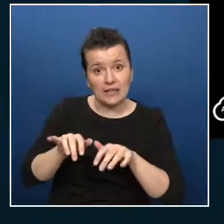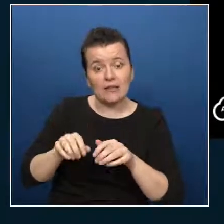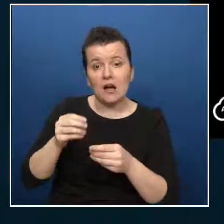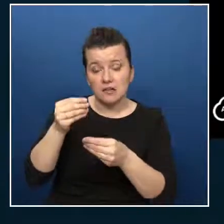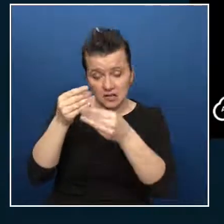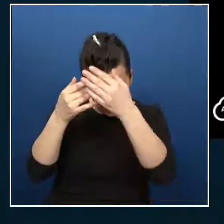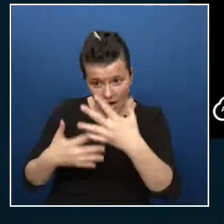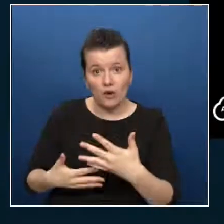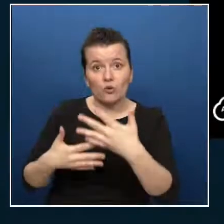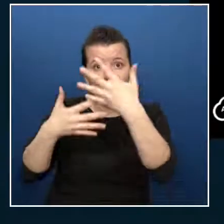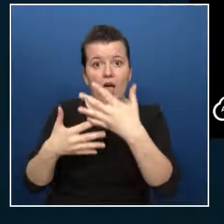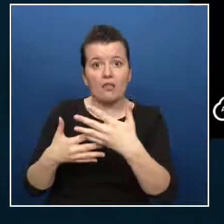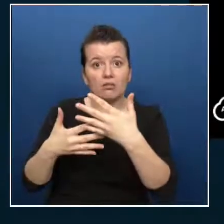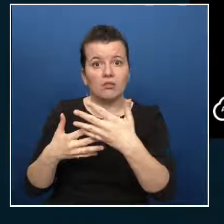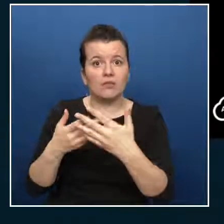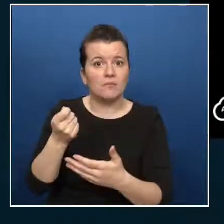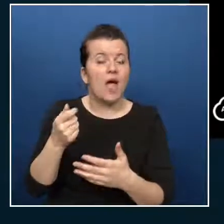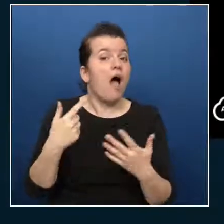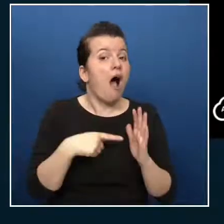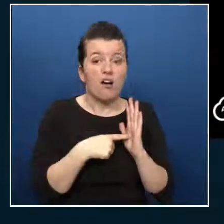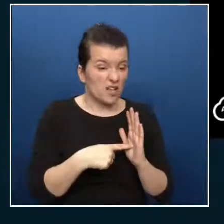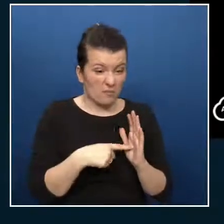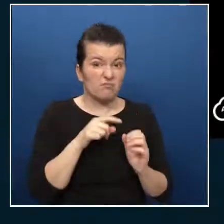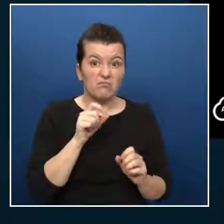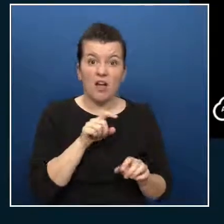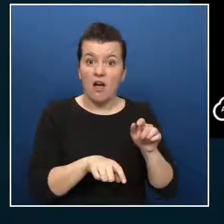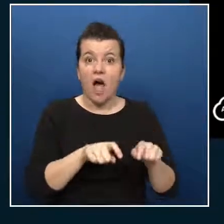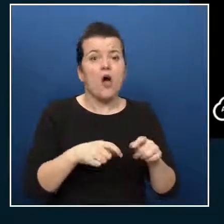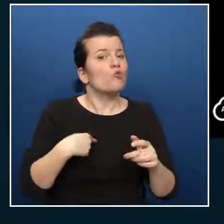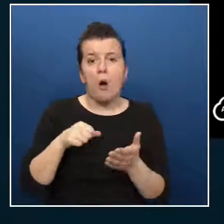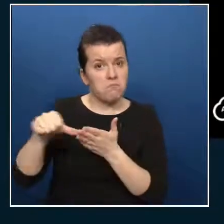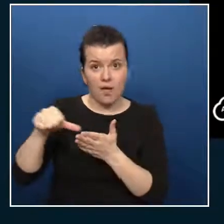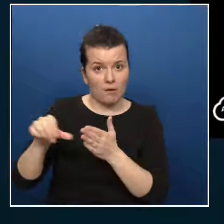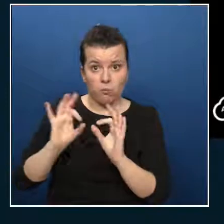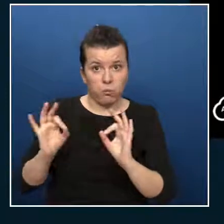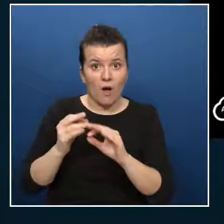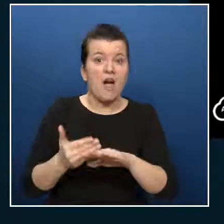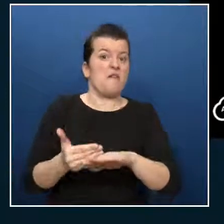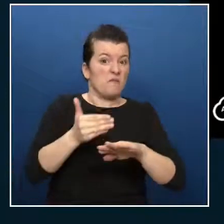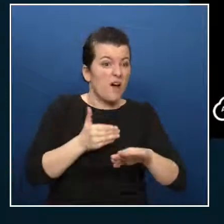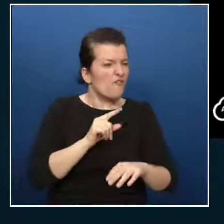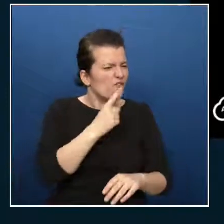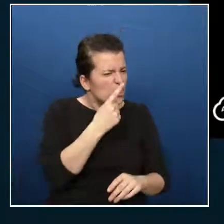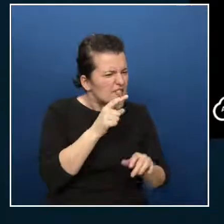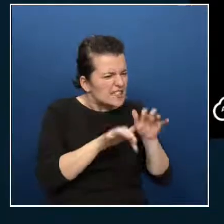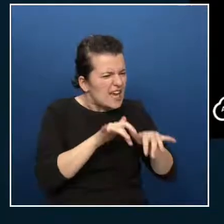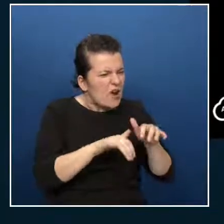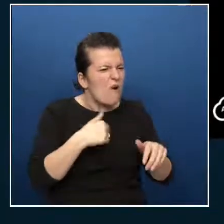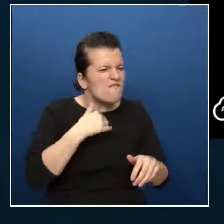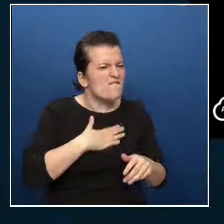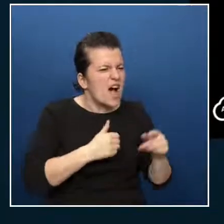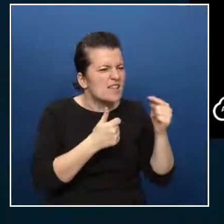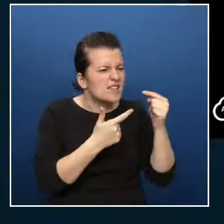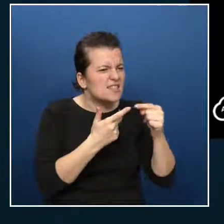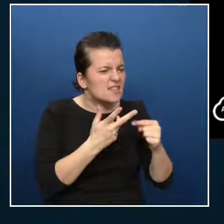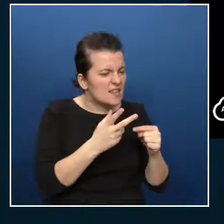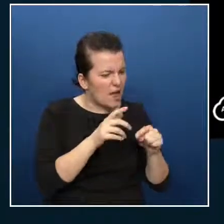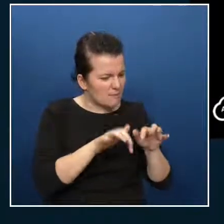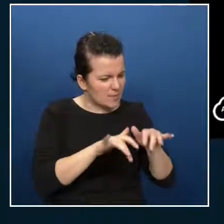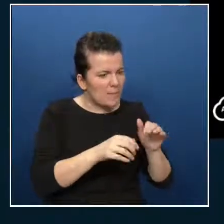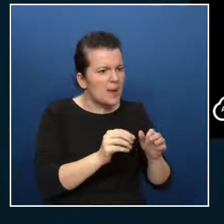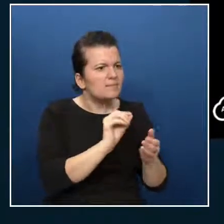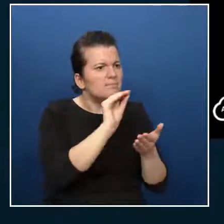yet. Before even signing up, you have the option to calculate how much this services,